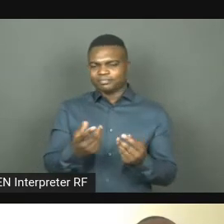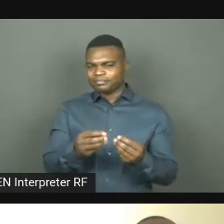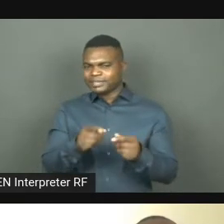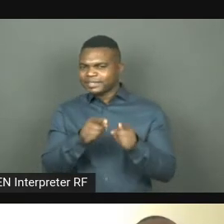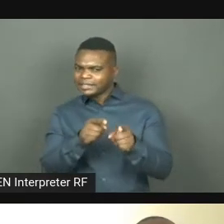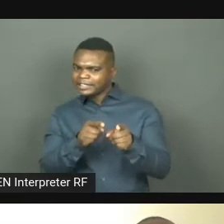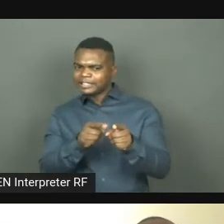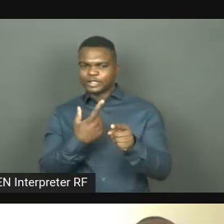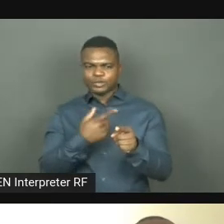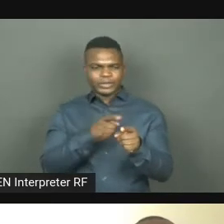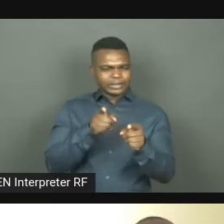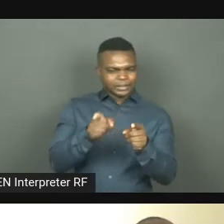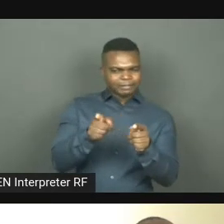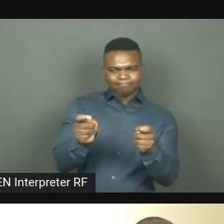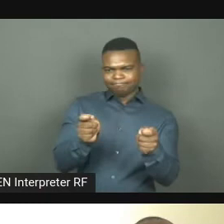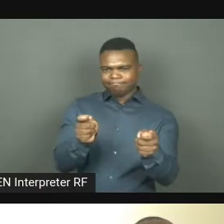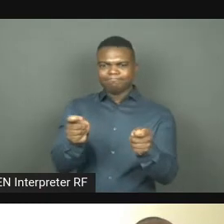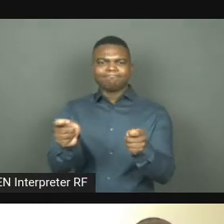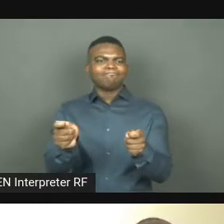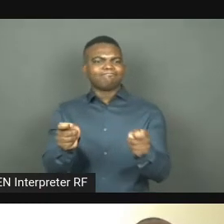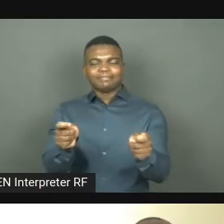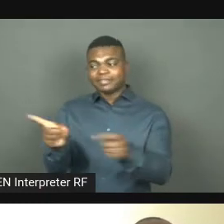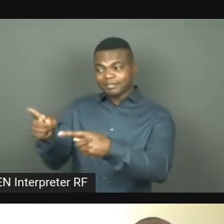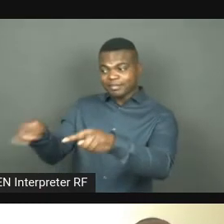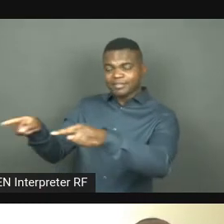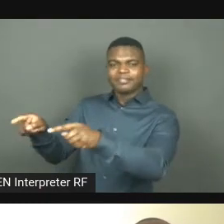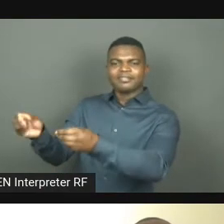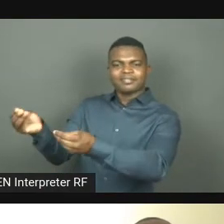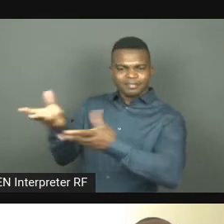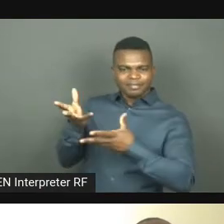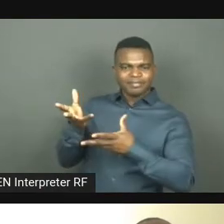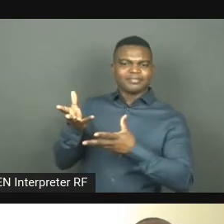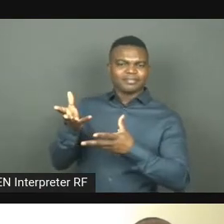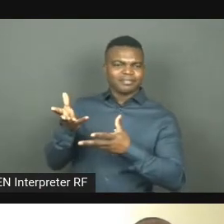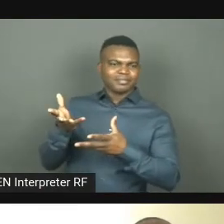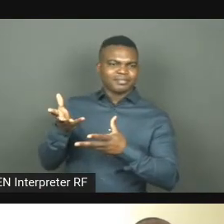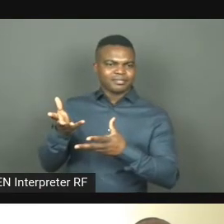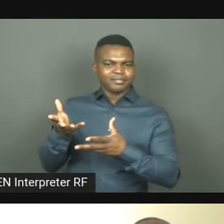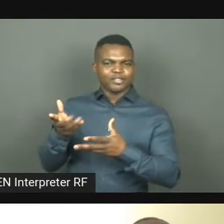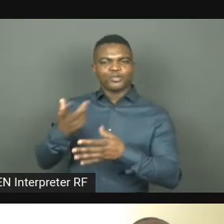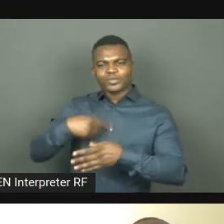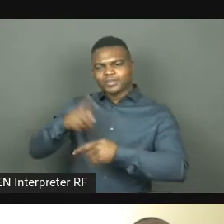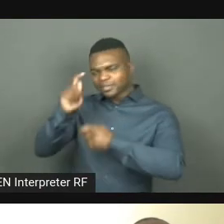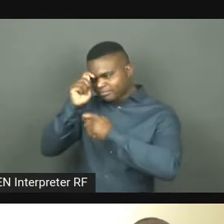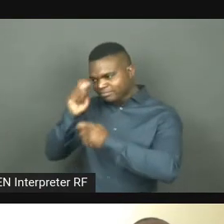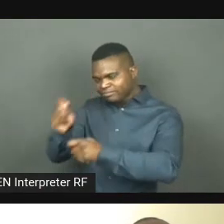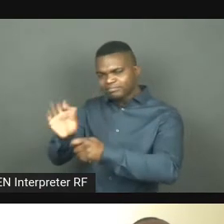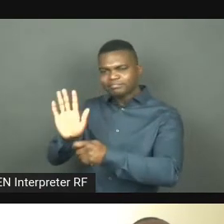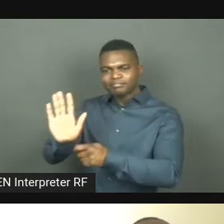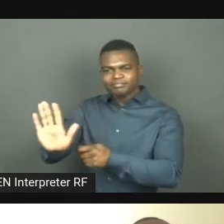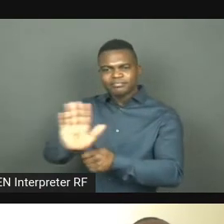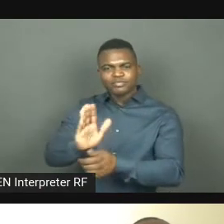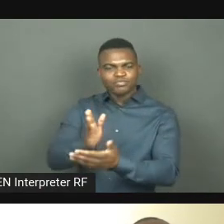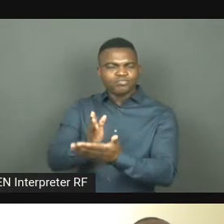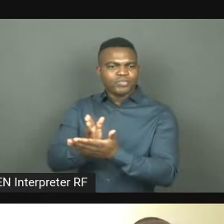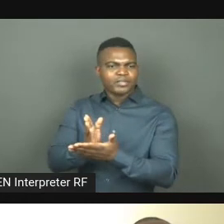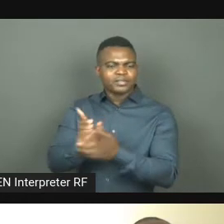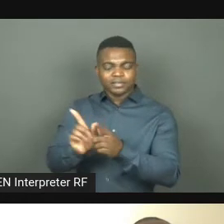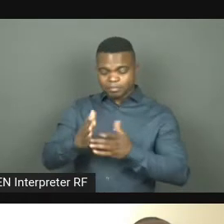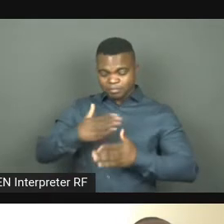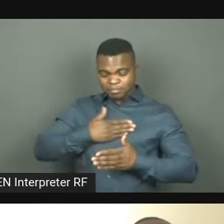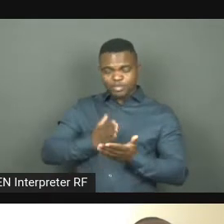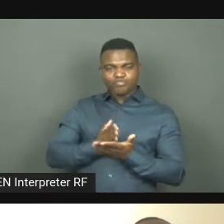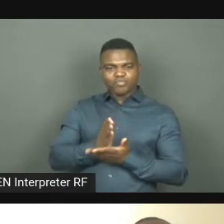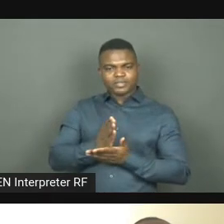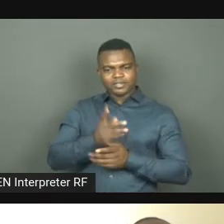and we might sort of make some changes around the edges. But the power relations, the way that the money drives what's happening in the sector means that